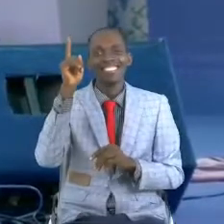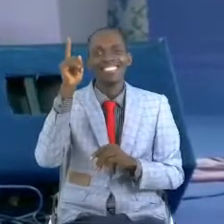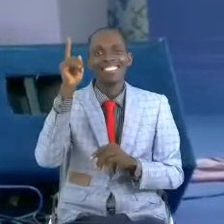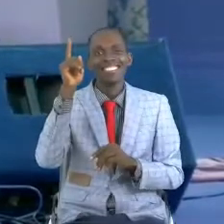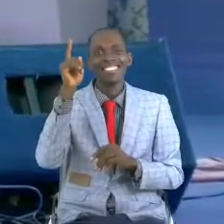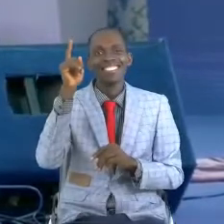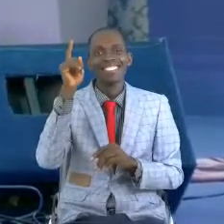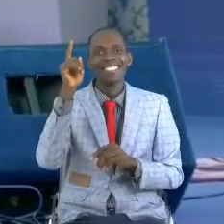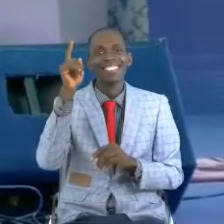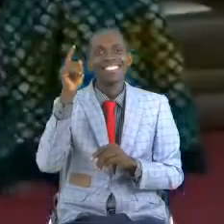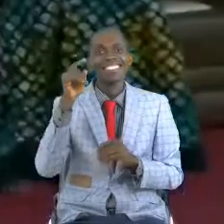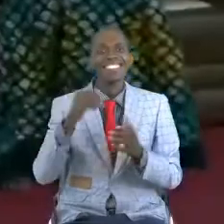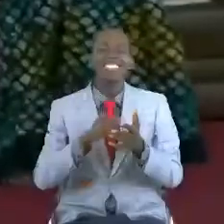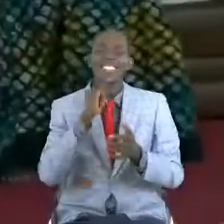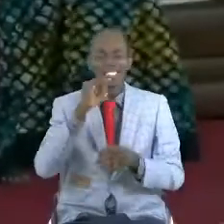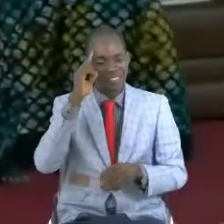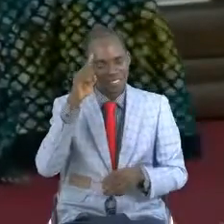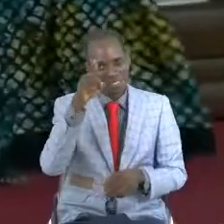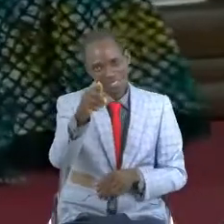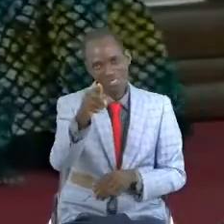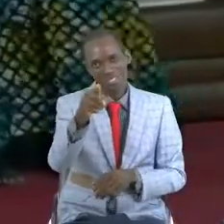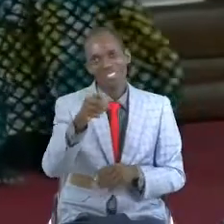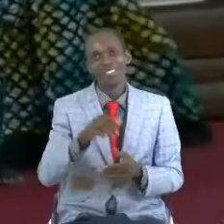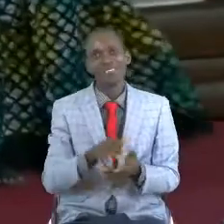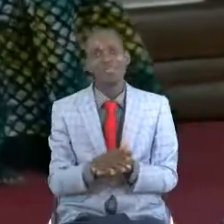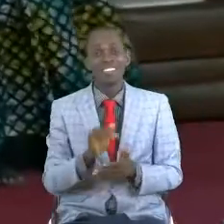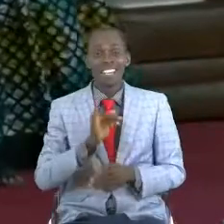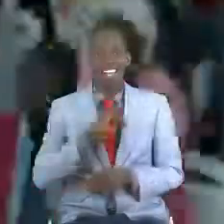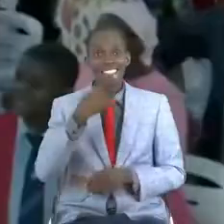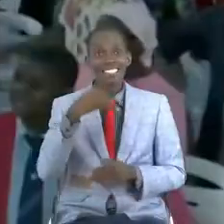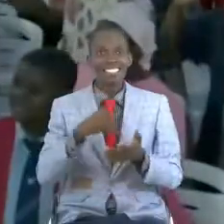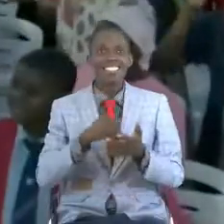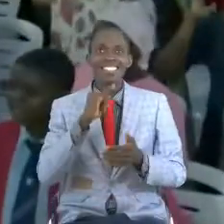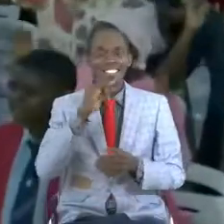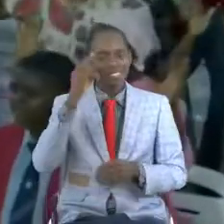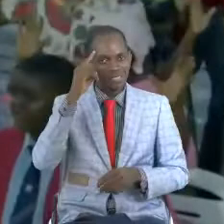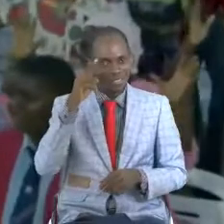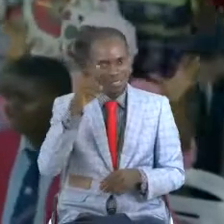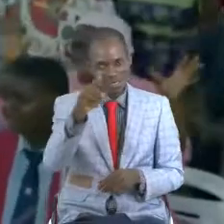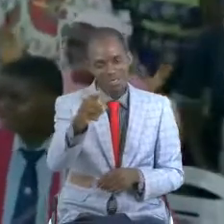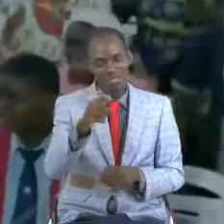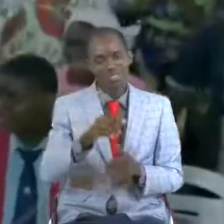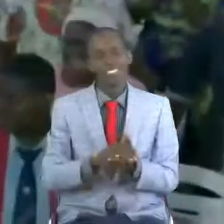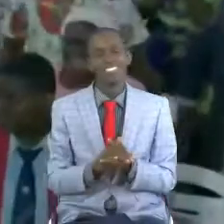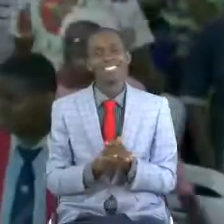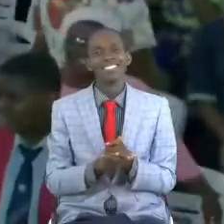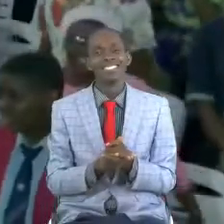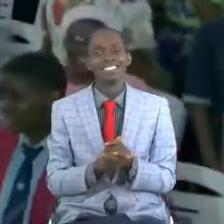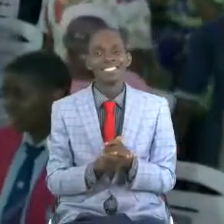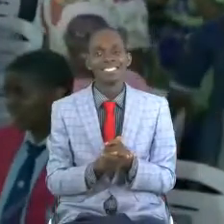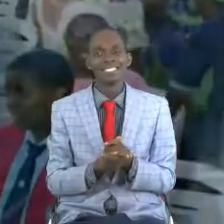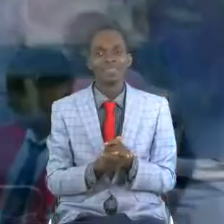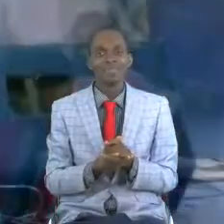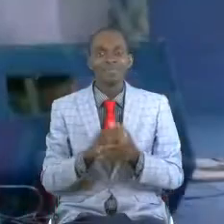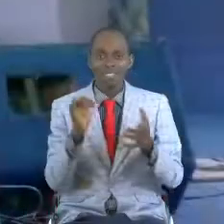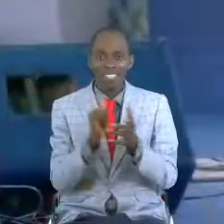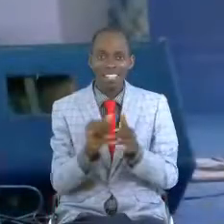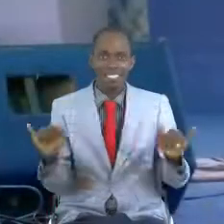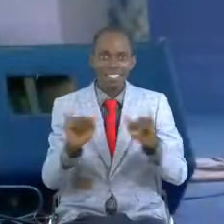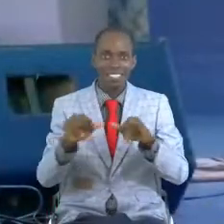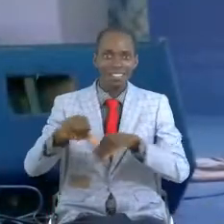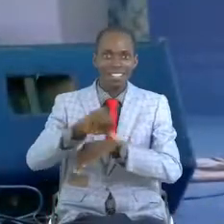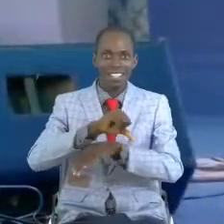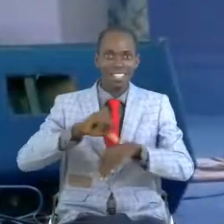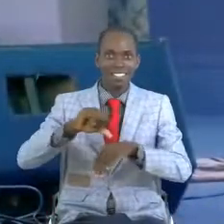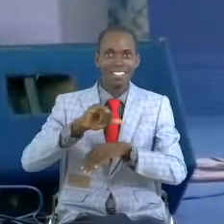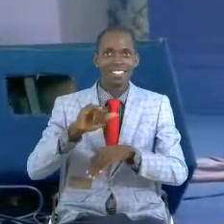It is for you. I said it is for you. That same anointing will pass